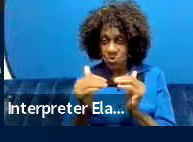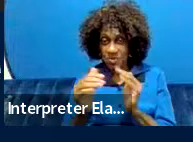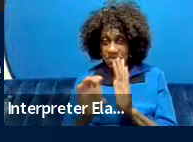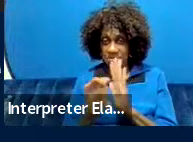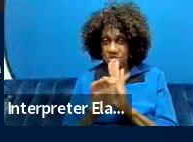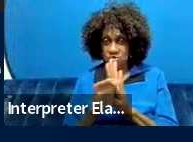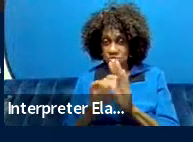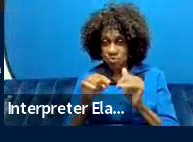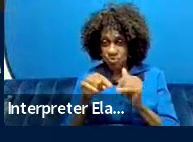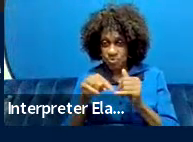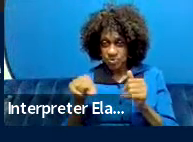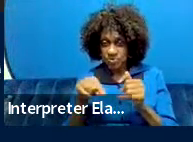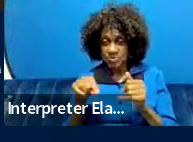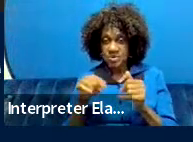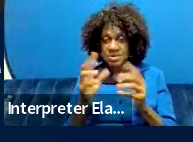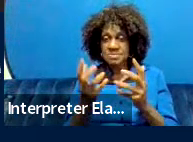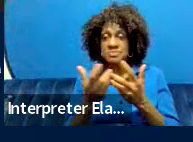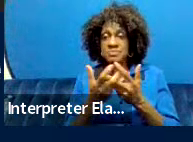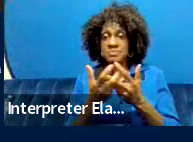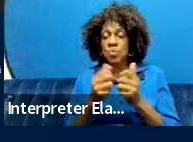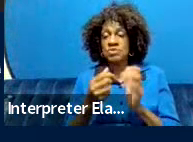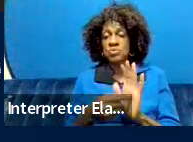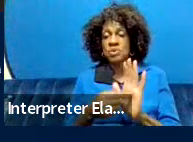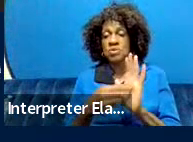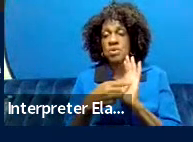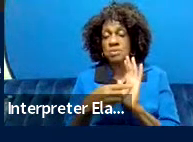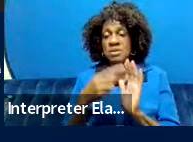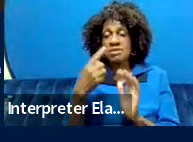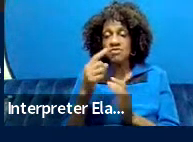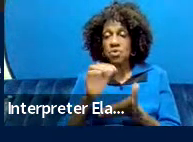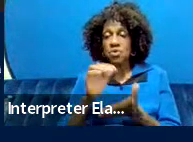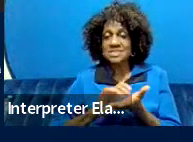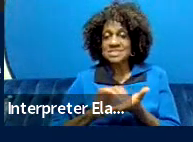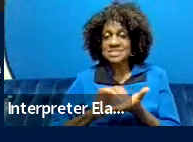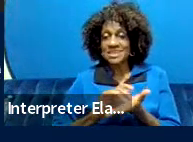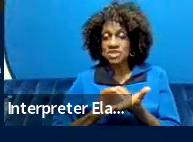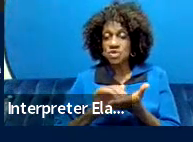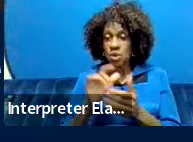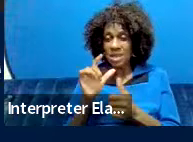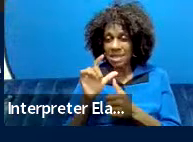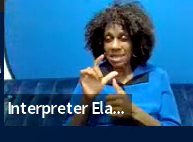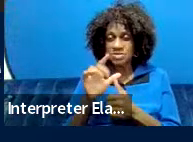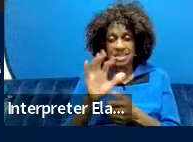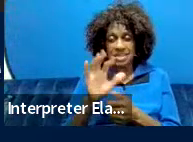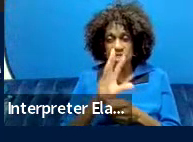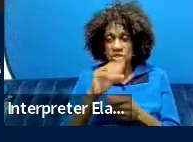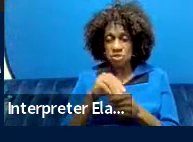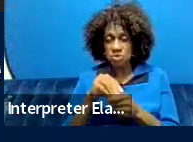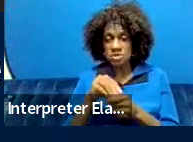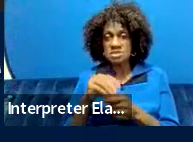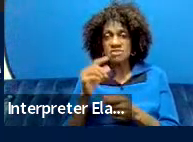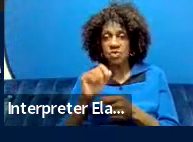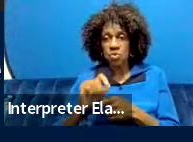field, complying with requirements for tactile characters. That would include requirements for raised characters and